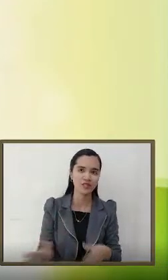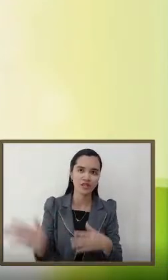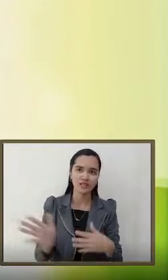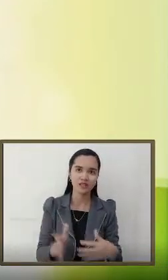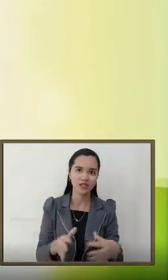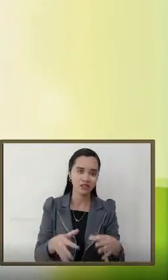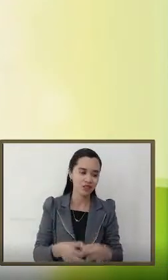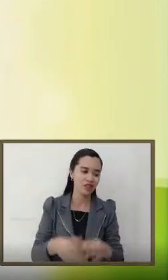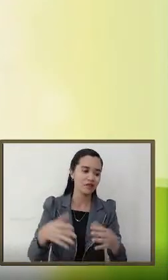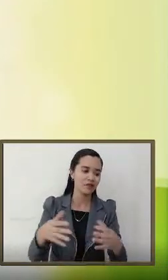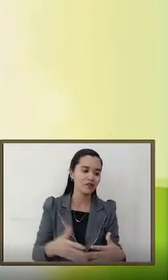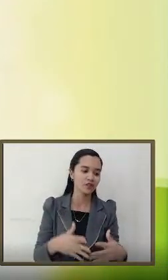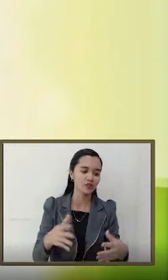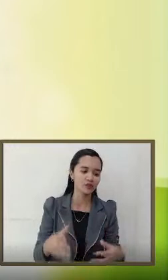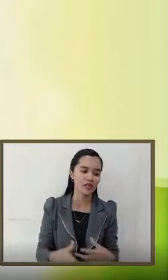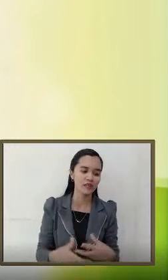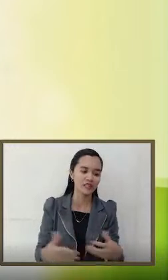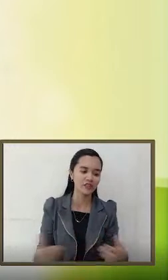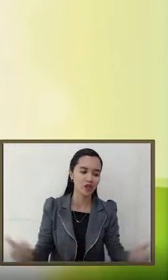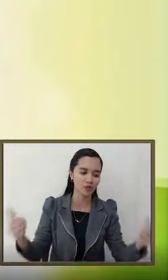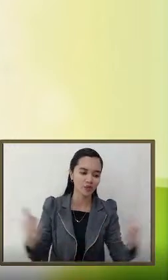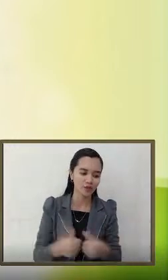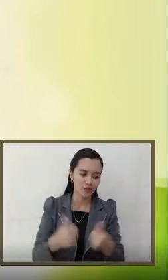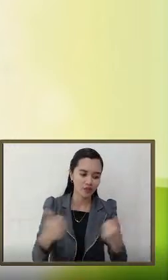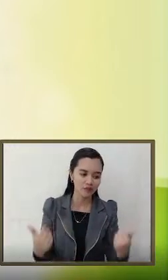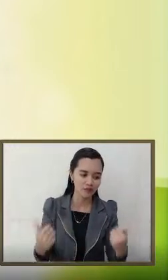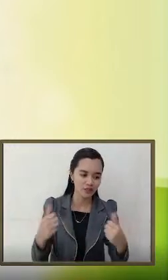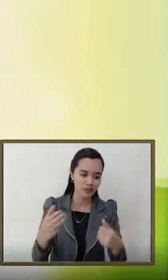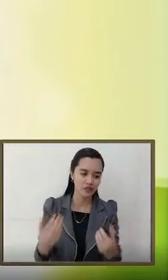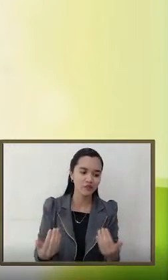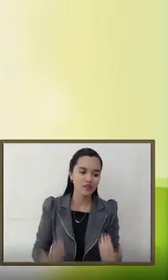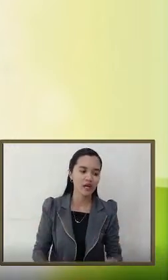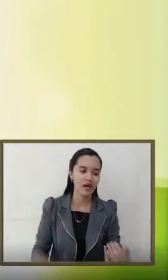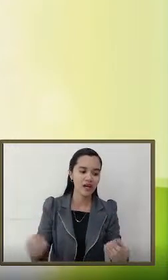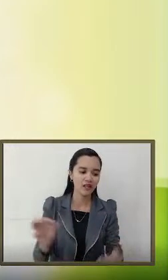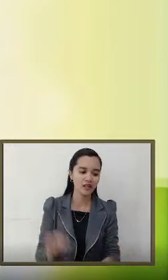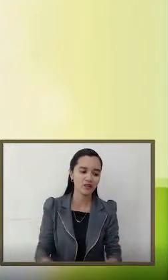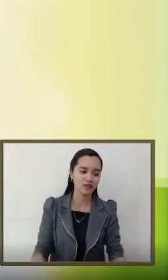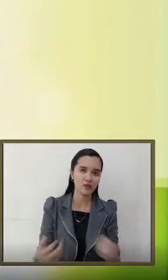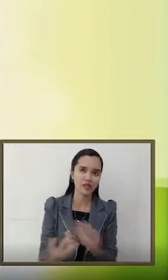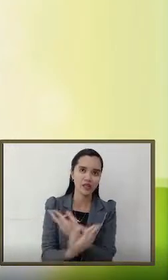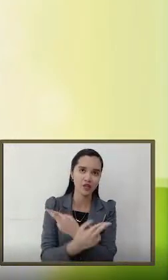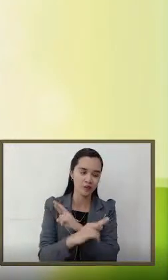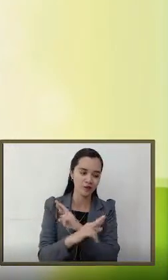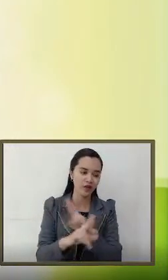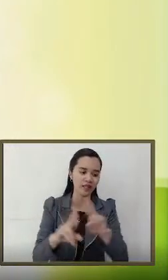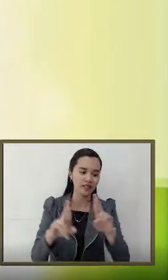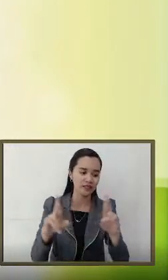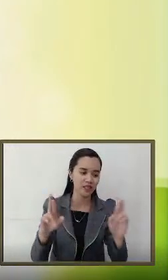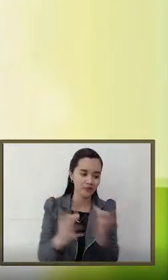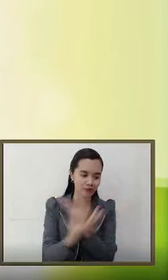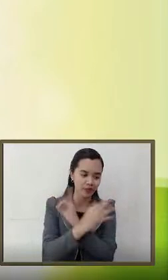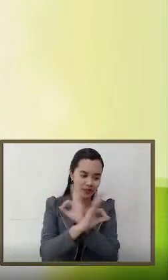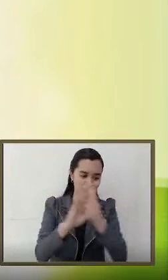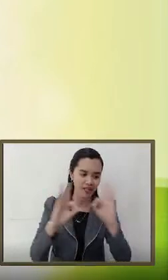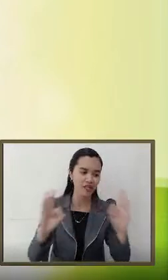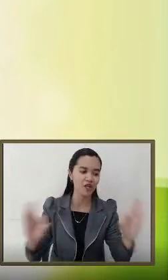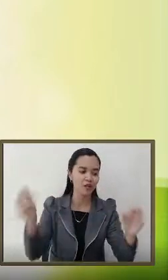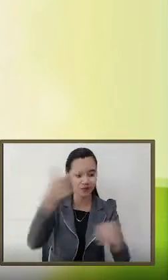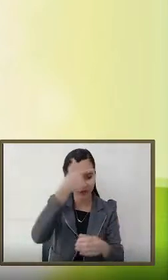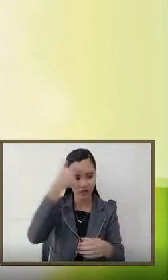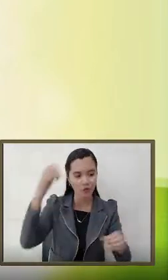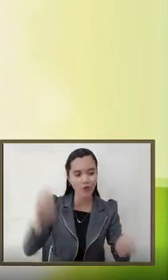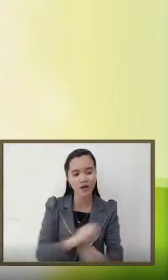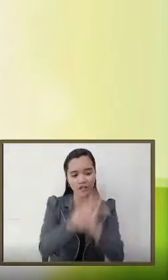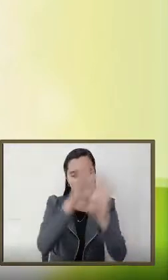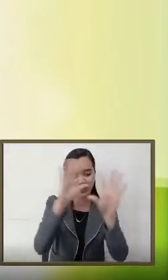uttermost. Chains have been torn asunder, giving me liberty.